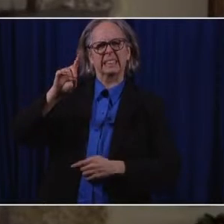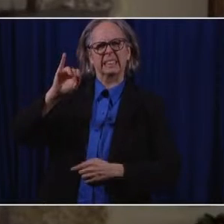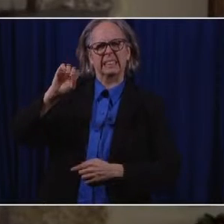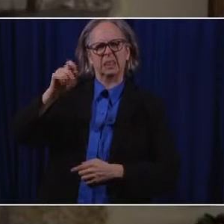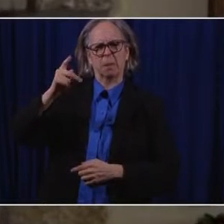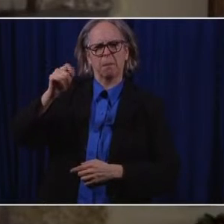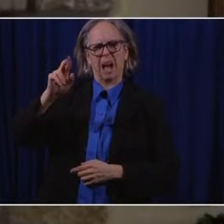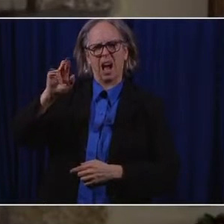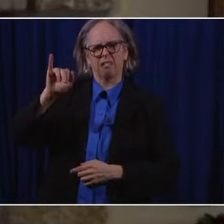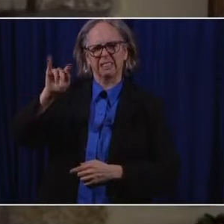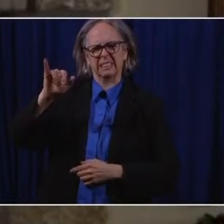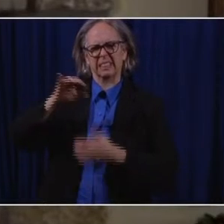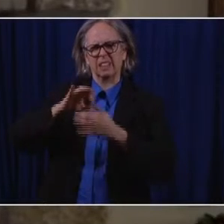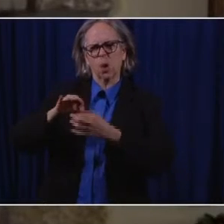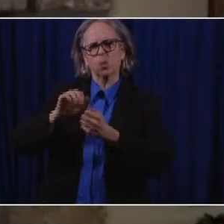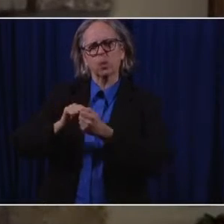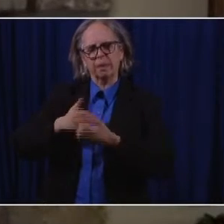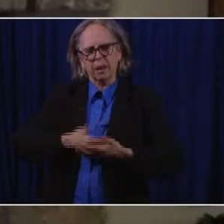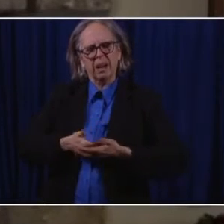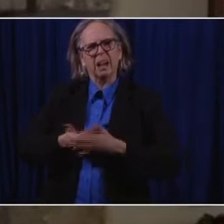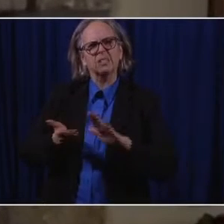extremely troubling.